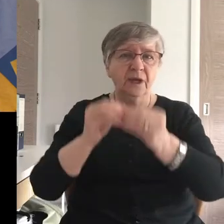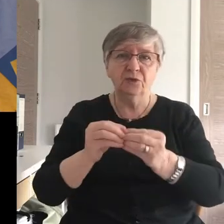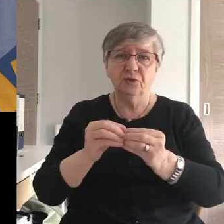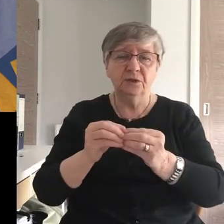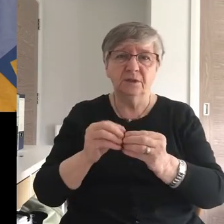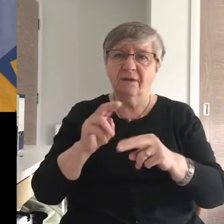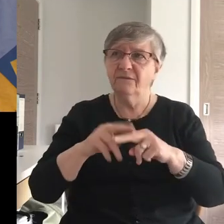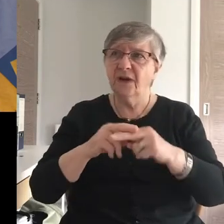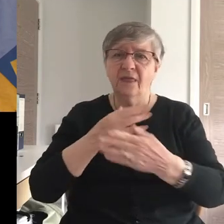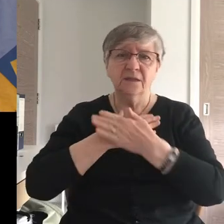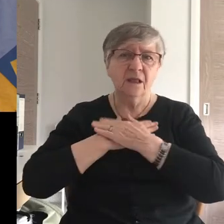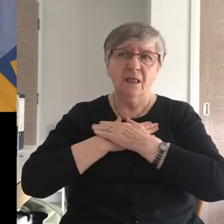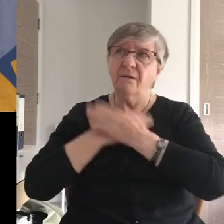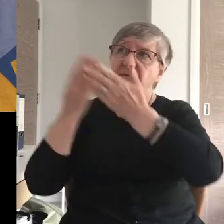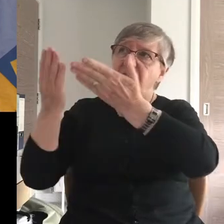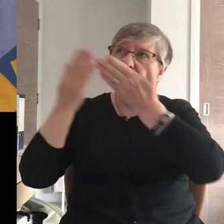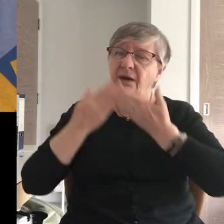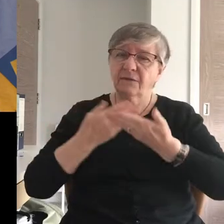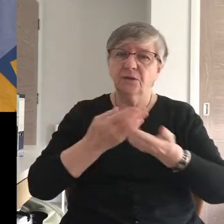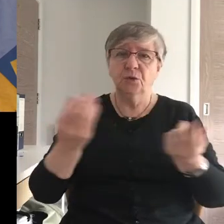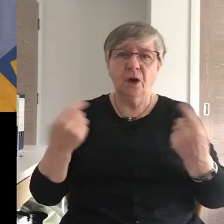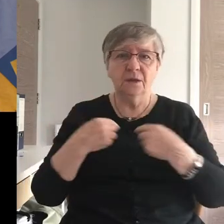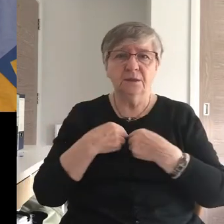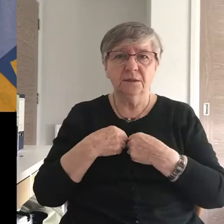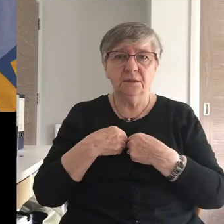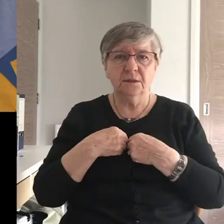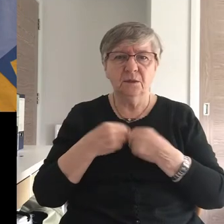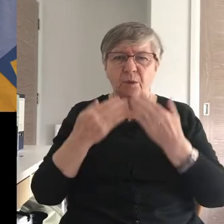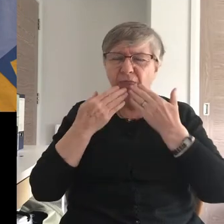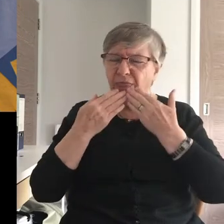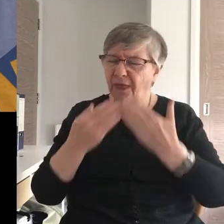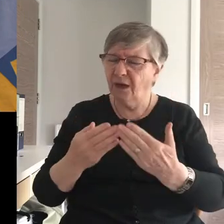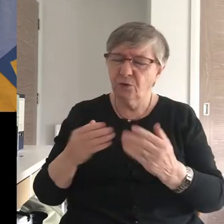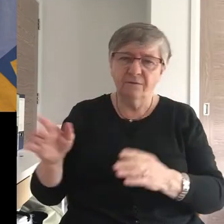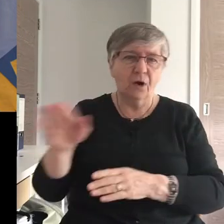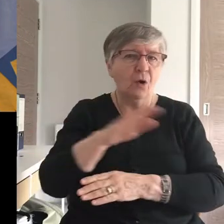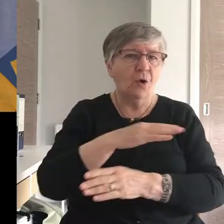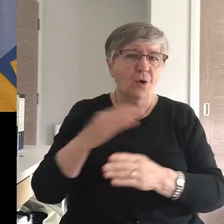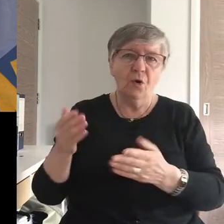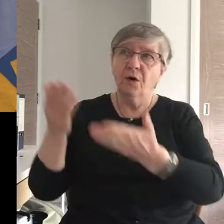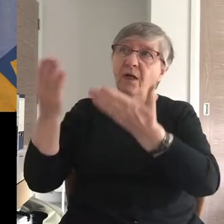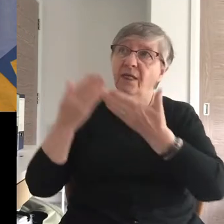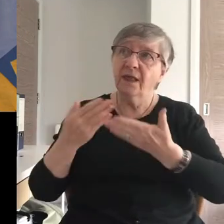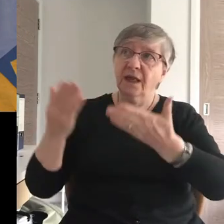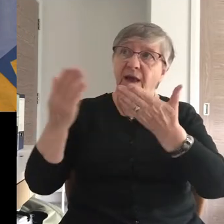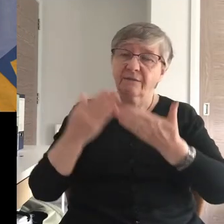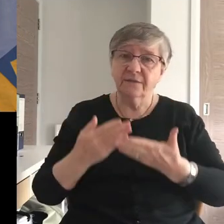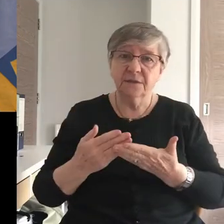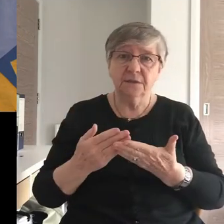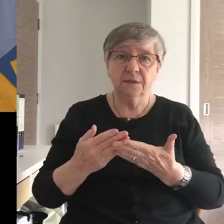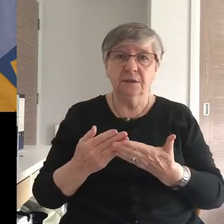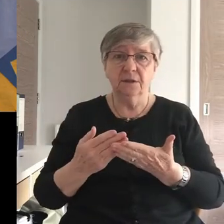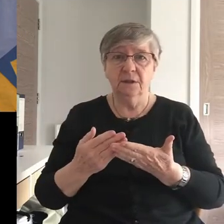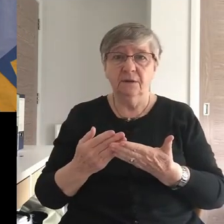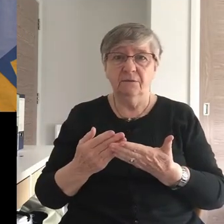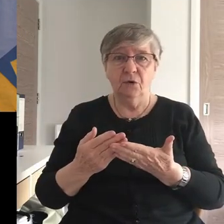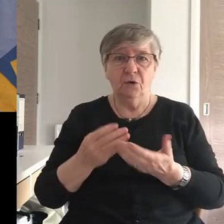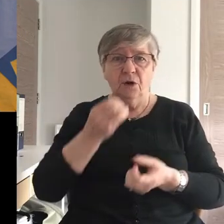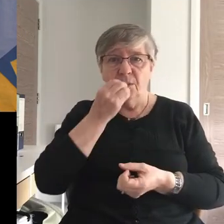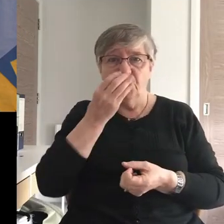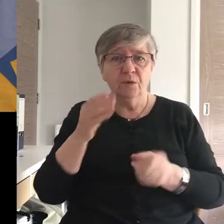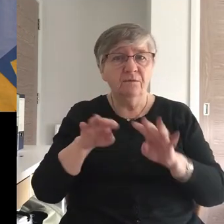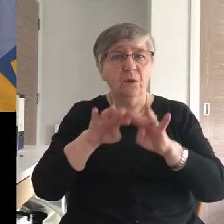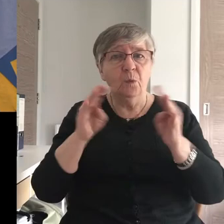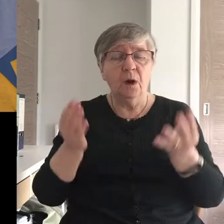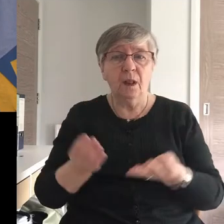Father's love set upon us. And we thank you for all these gifts. for the provision of a fruitful